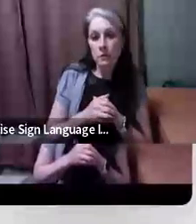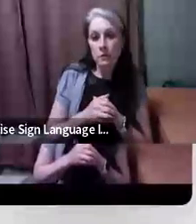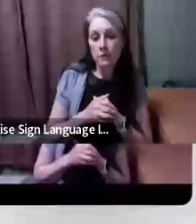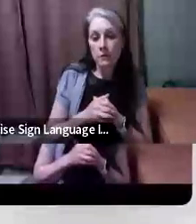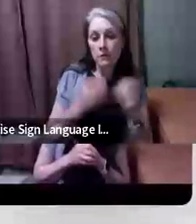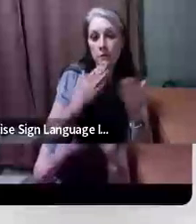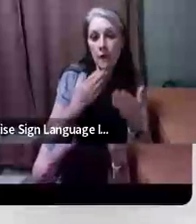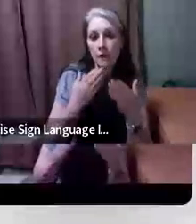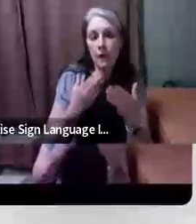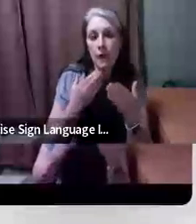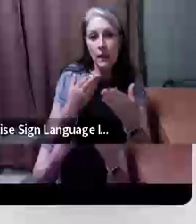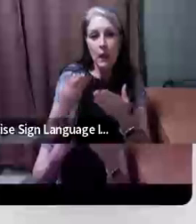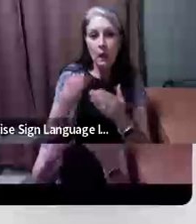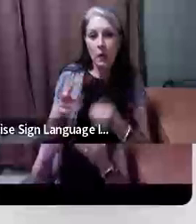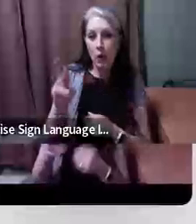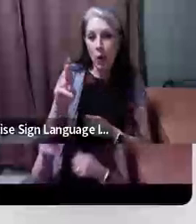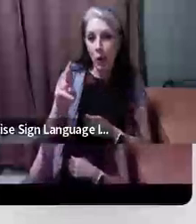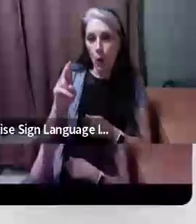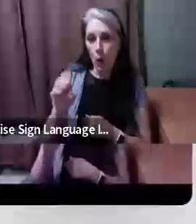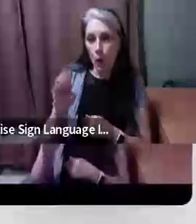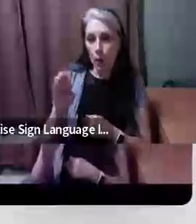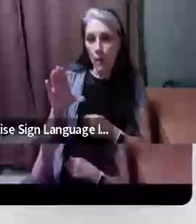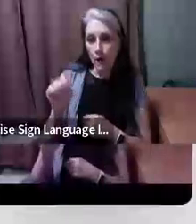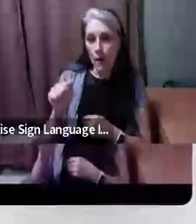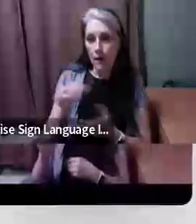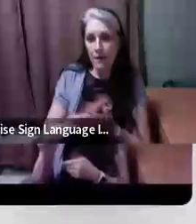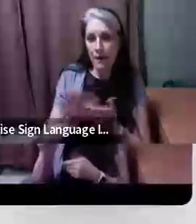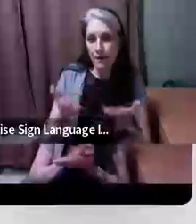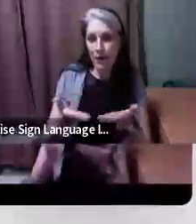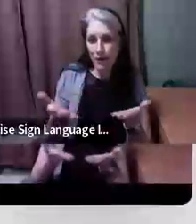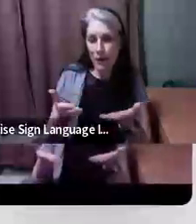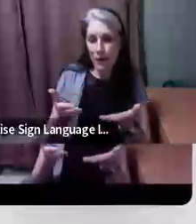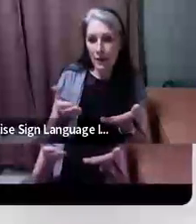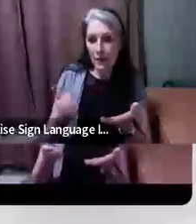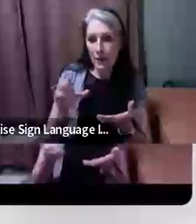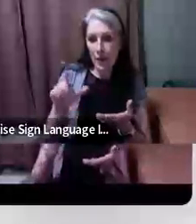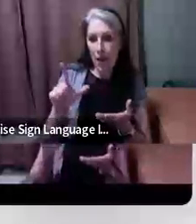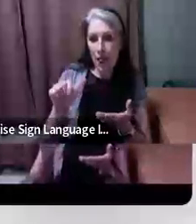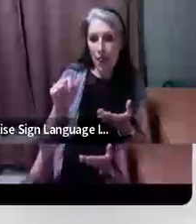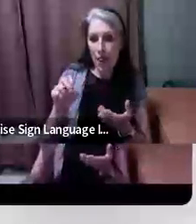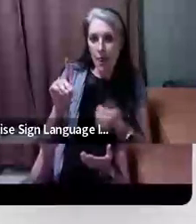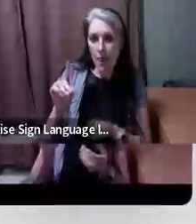Thanks, Rebecca. Nice to have you here. Land back.